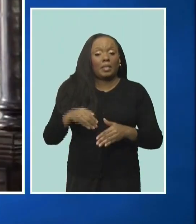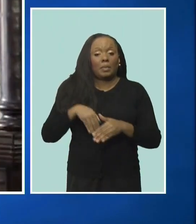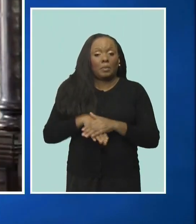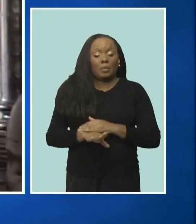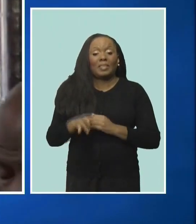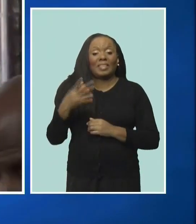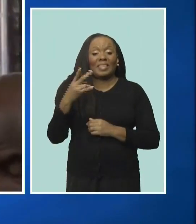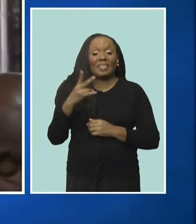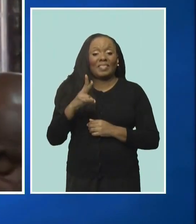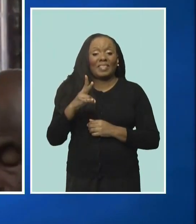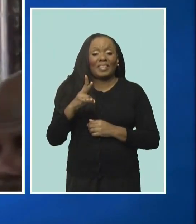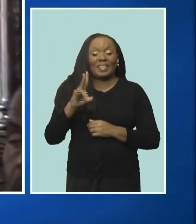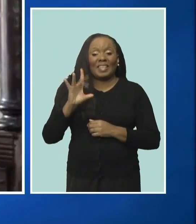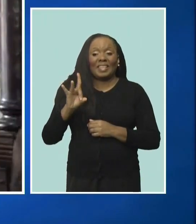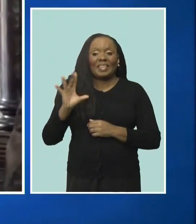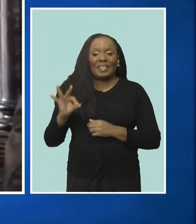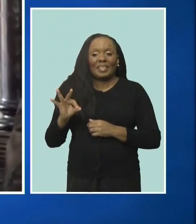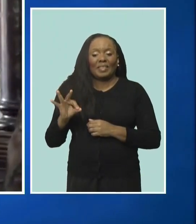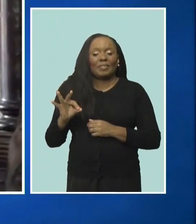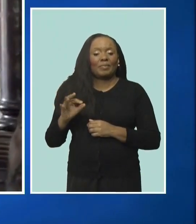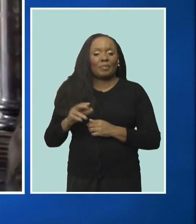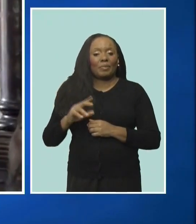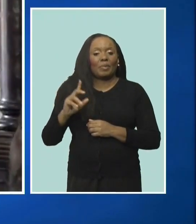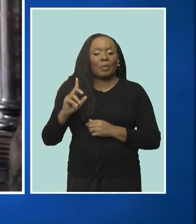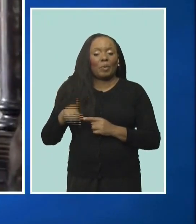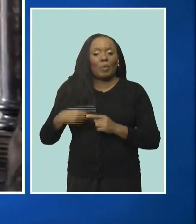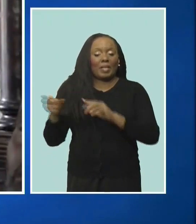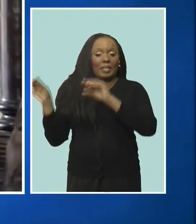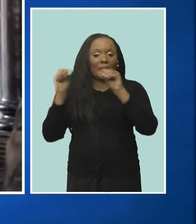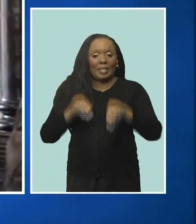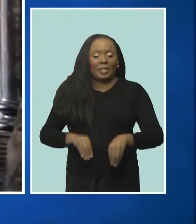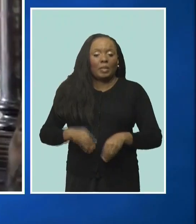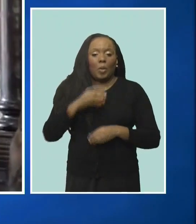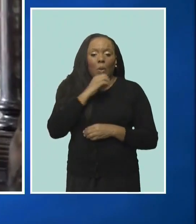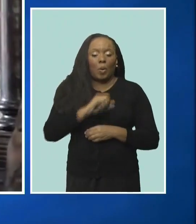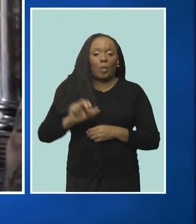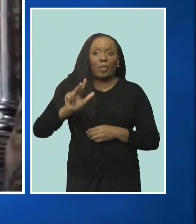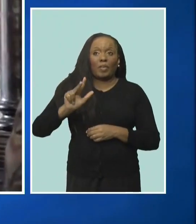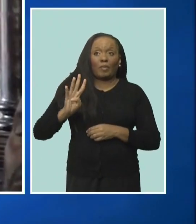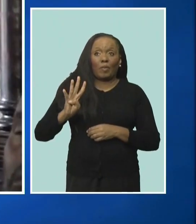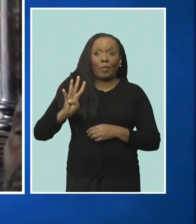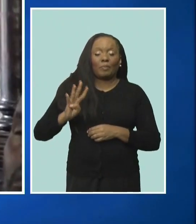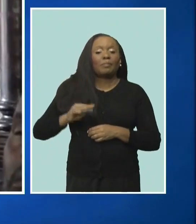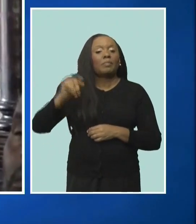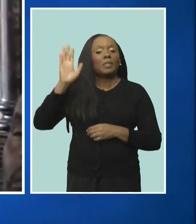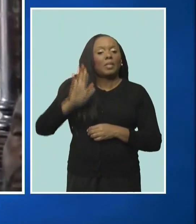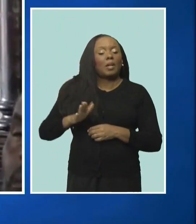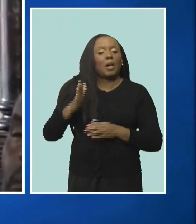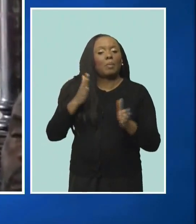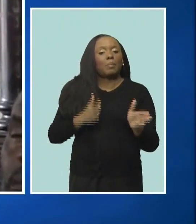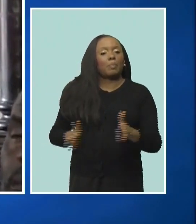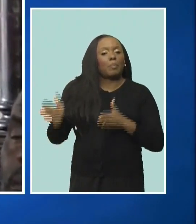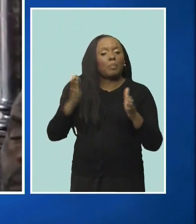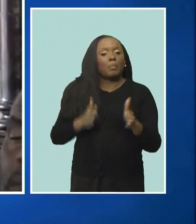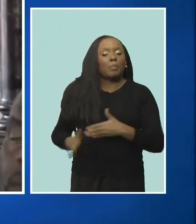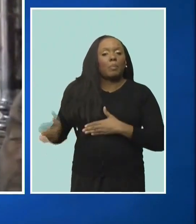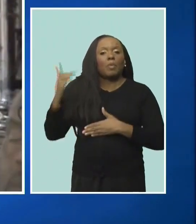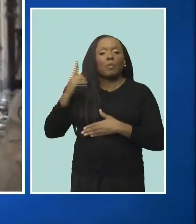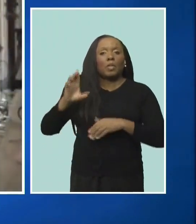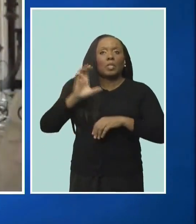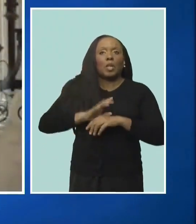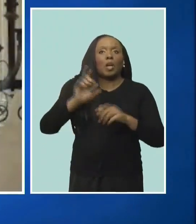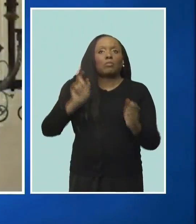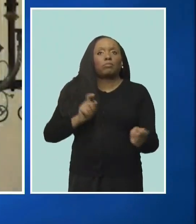1789, only 34 years of age at the time of his arrival, God prepares a way for the transformation of the